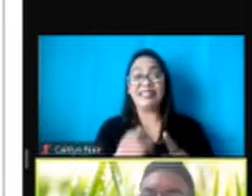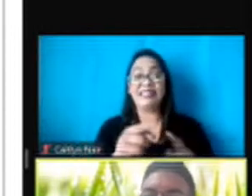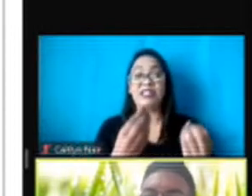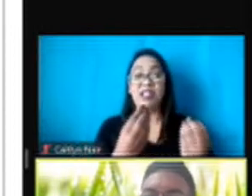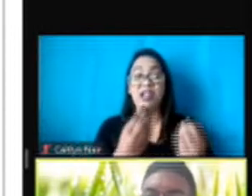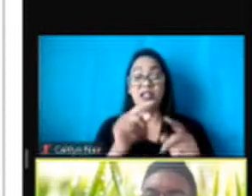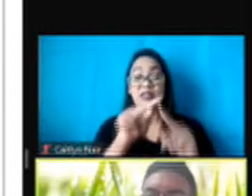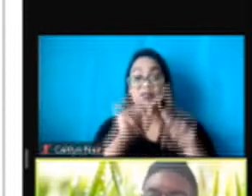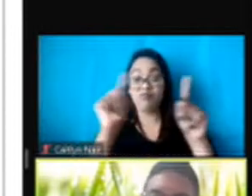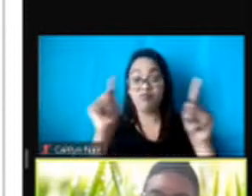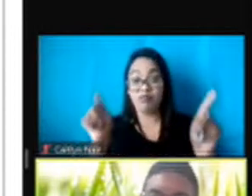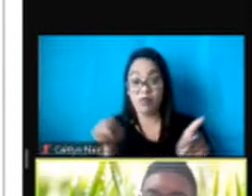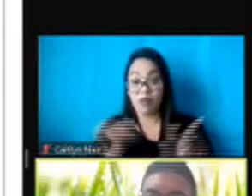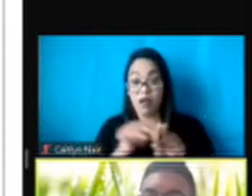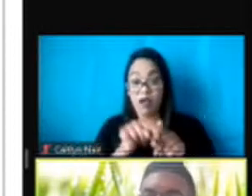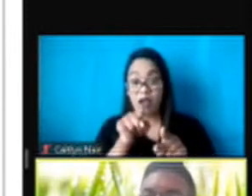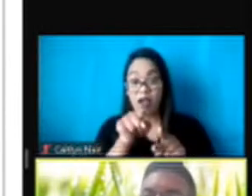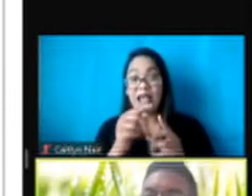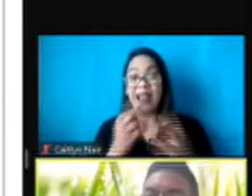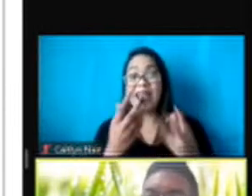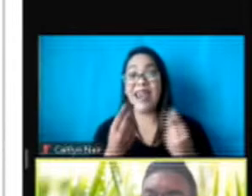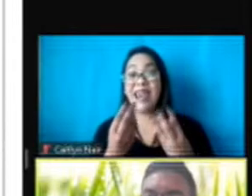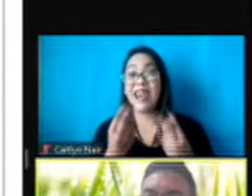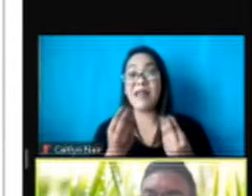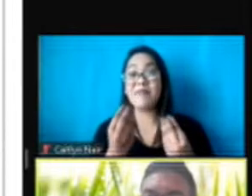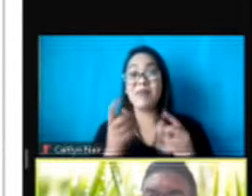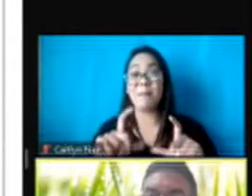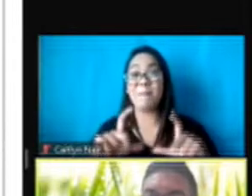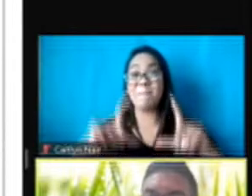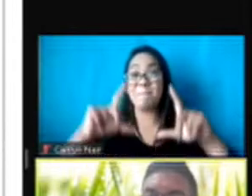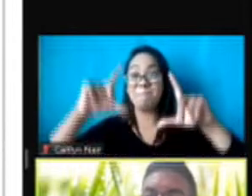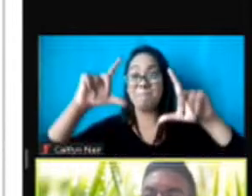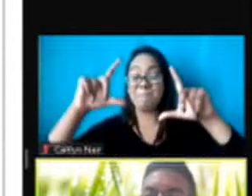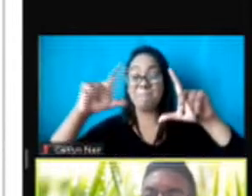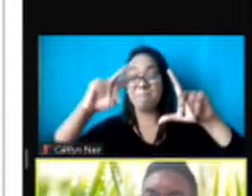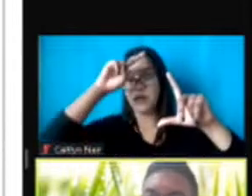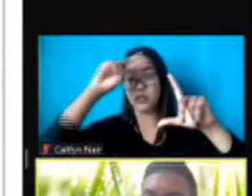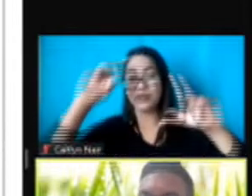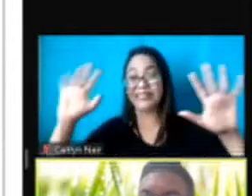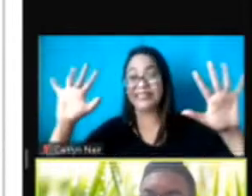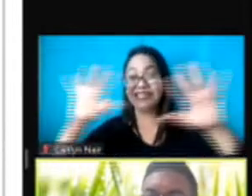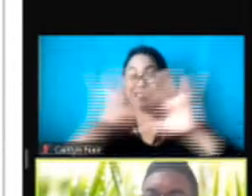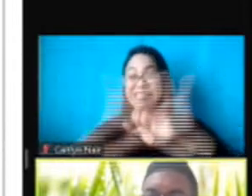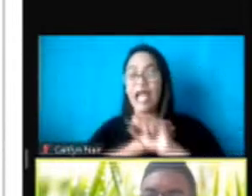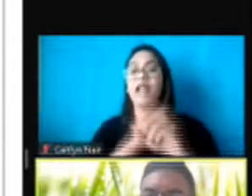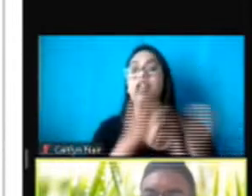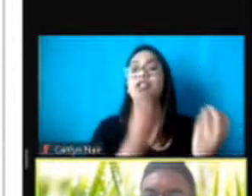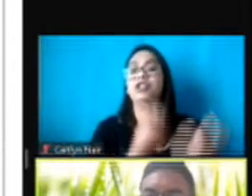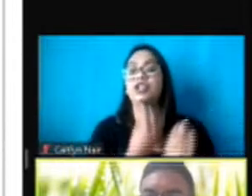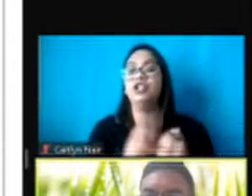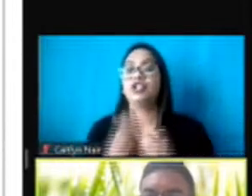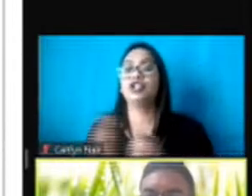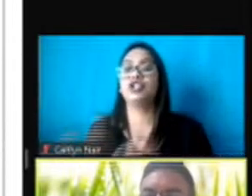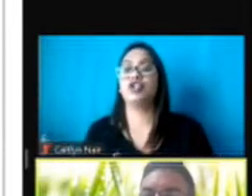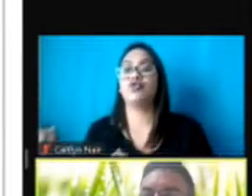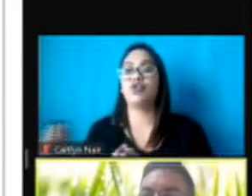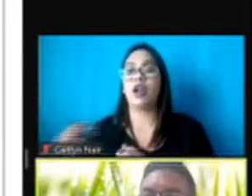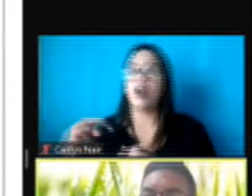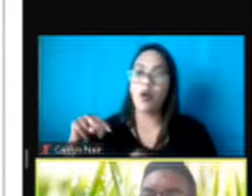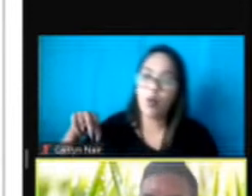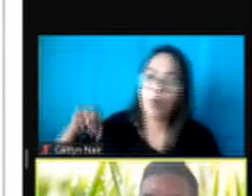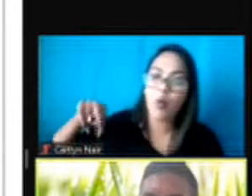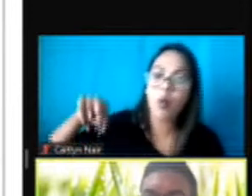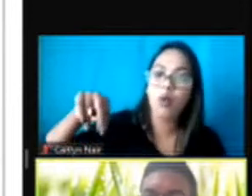vast majority of pediatric trauma is pedestrians, with the blue arrows indicating